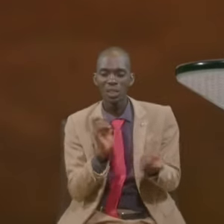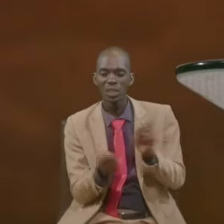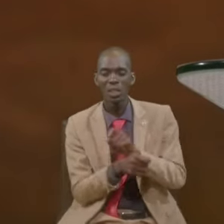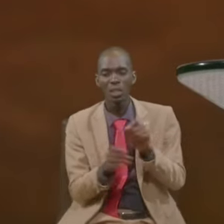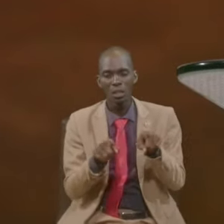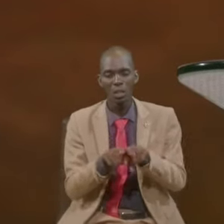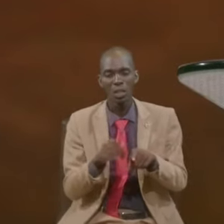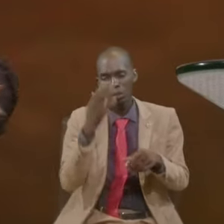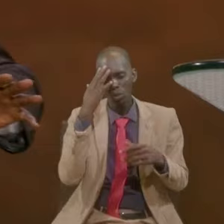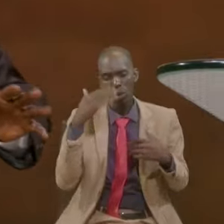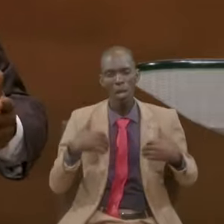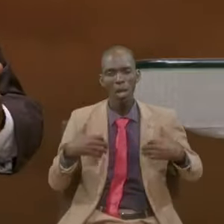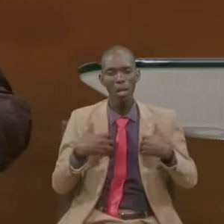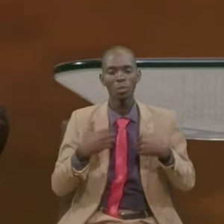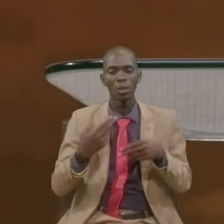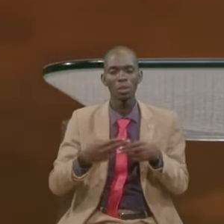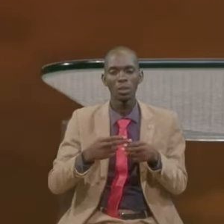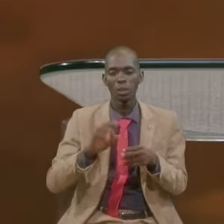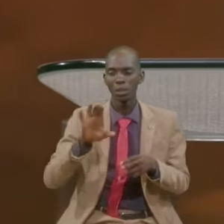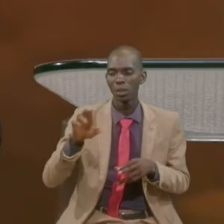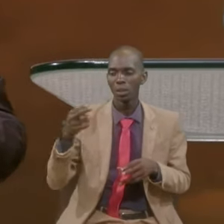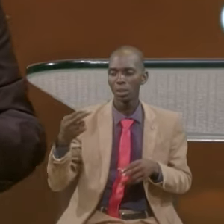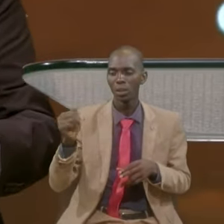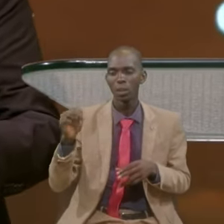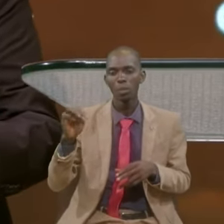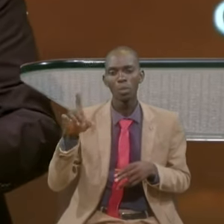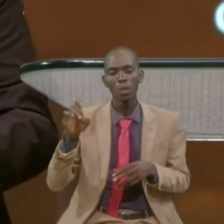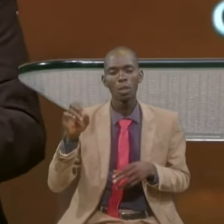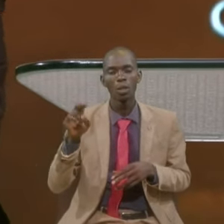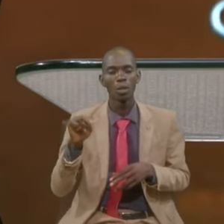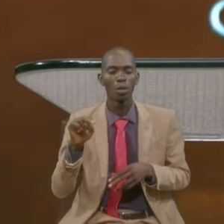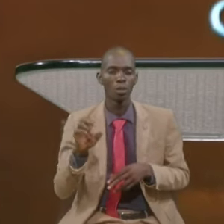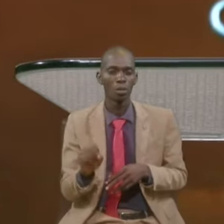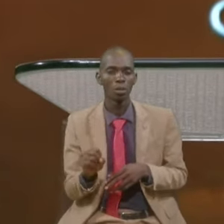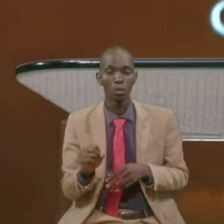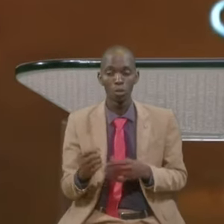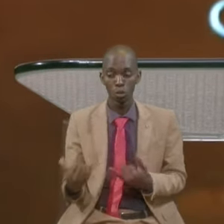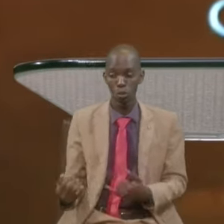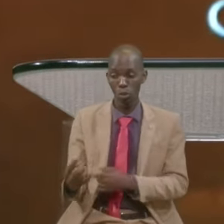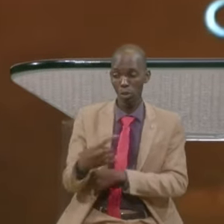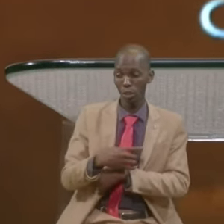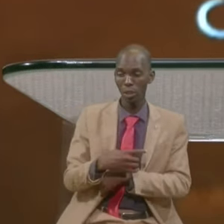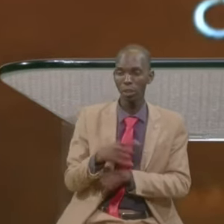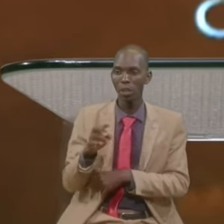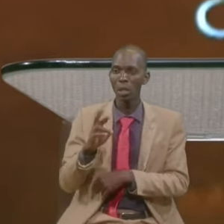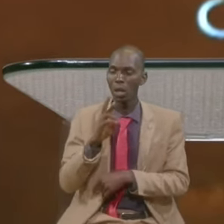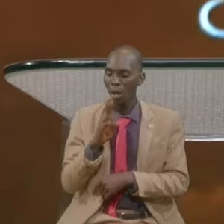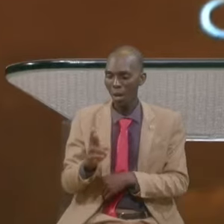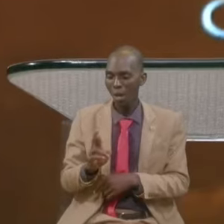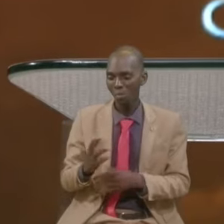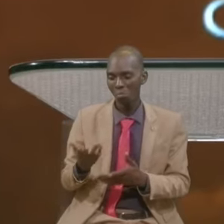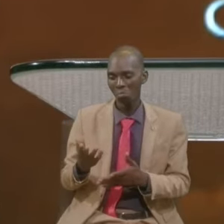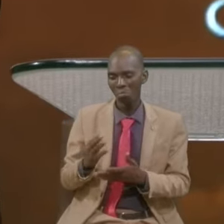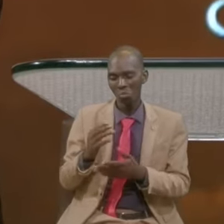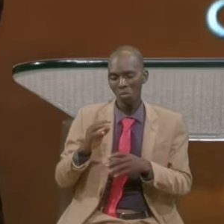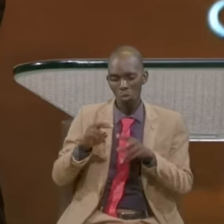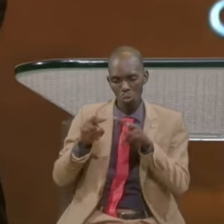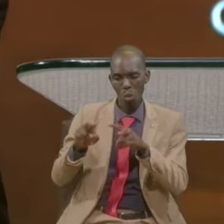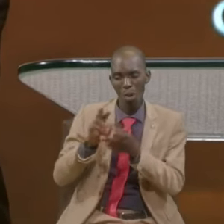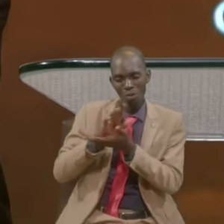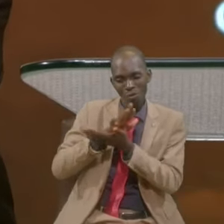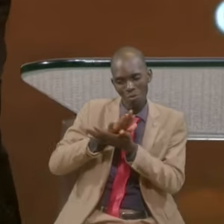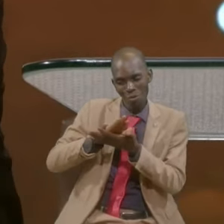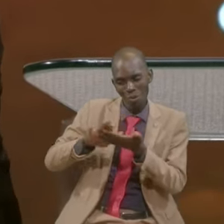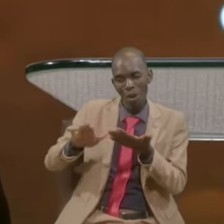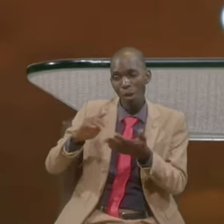chameleons. Today, they're like this. When they're looking for a job, they're like